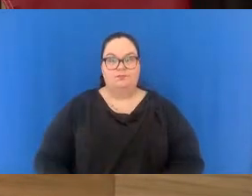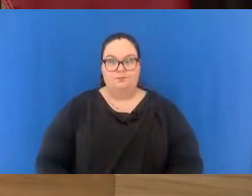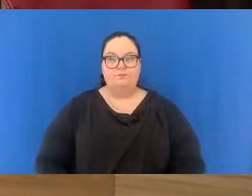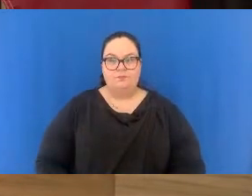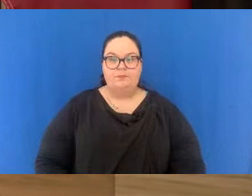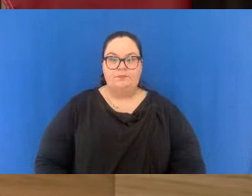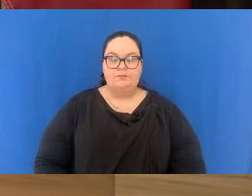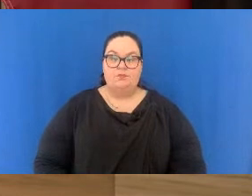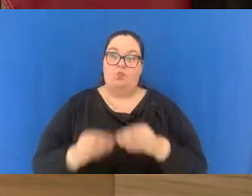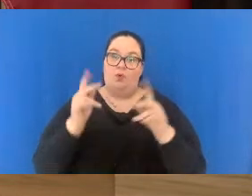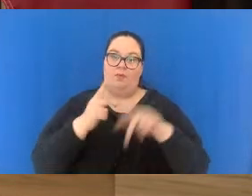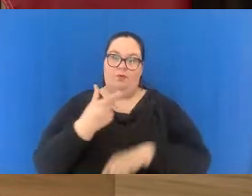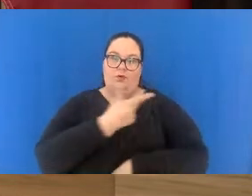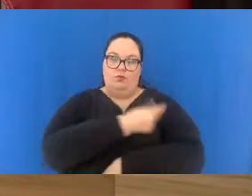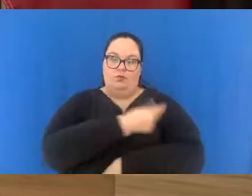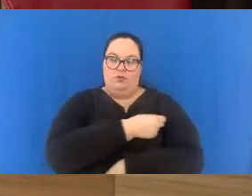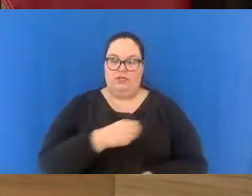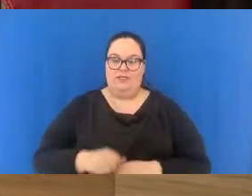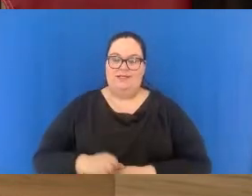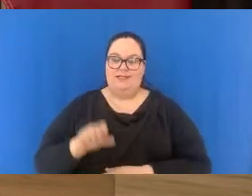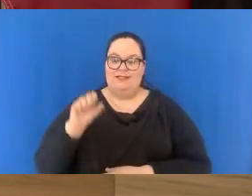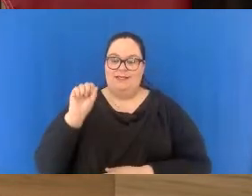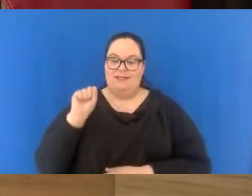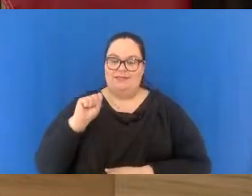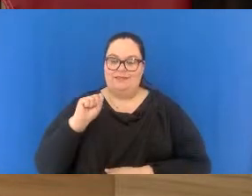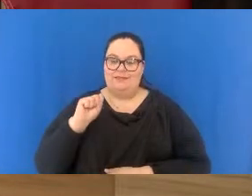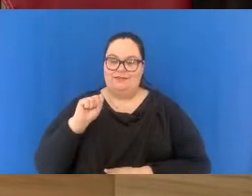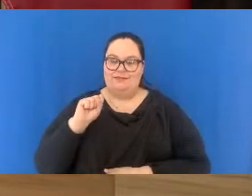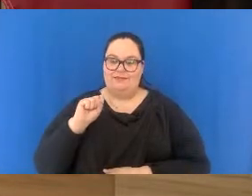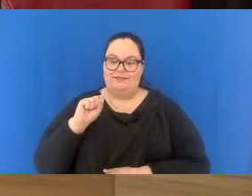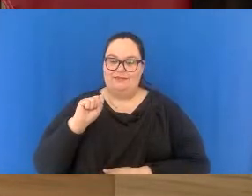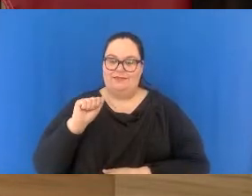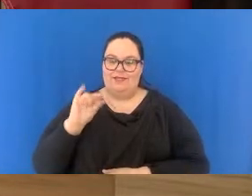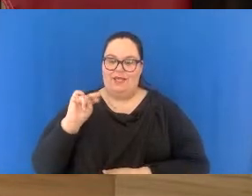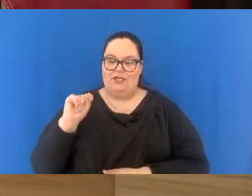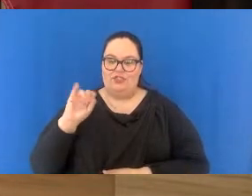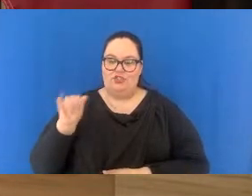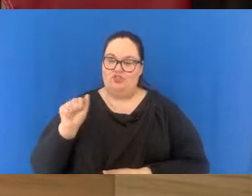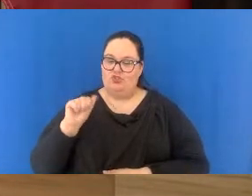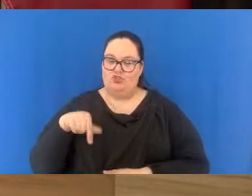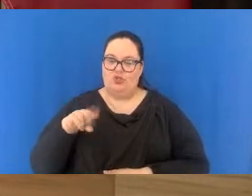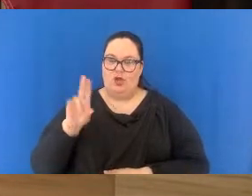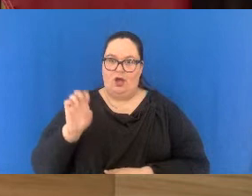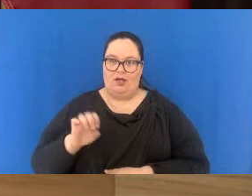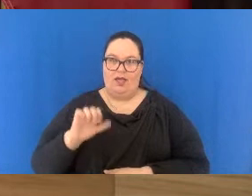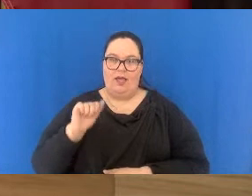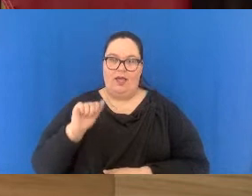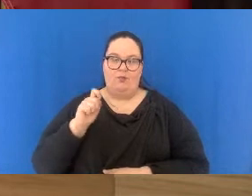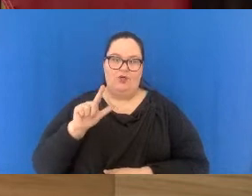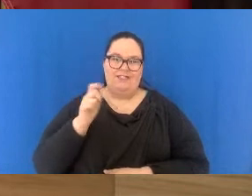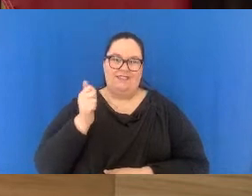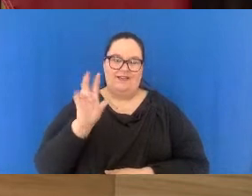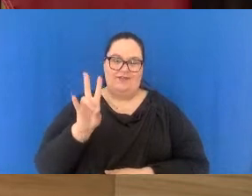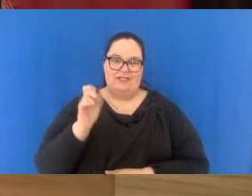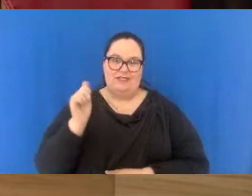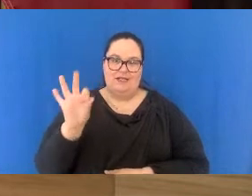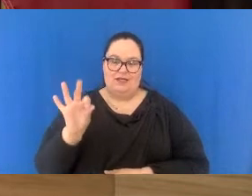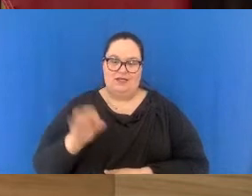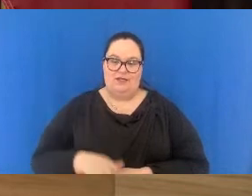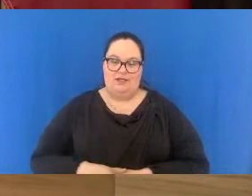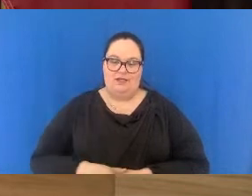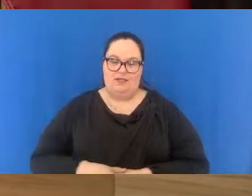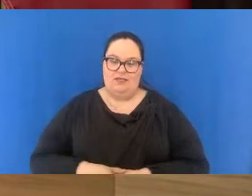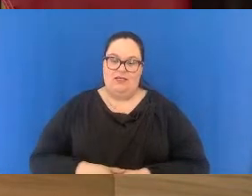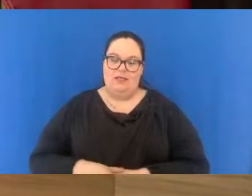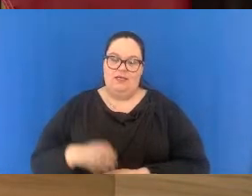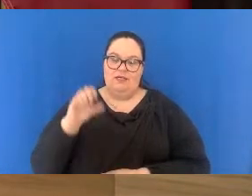zone. And in Saint-Jacques, April 17th, April 19th, and Saint-Quentin, April